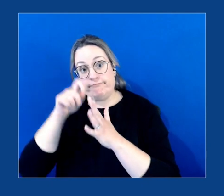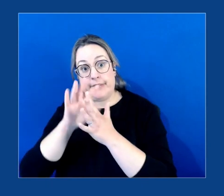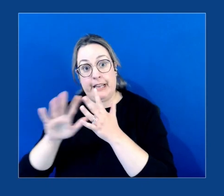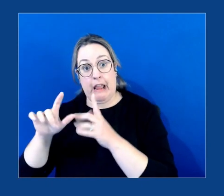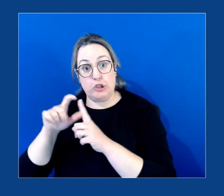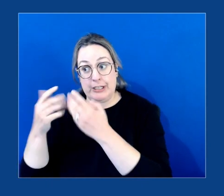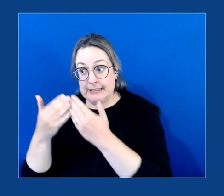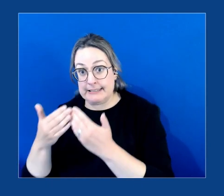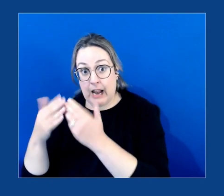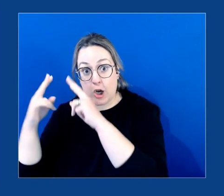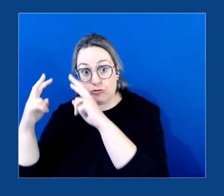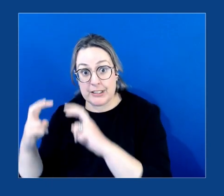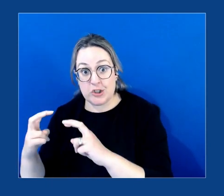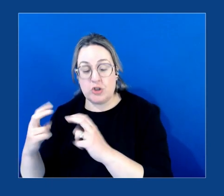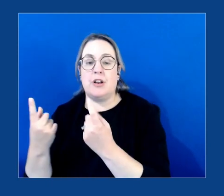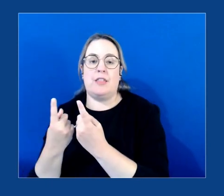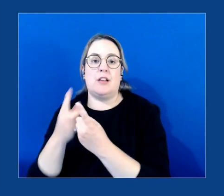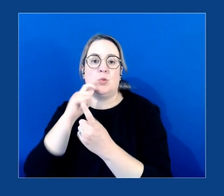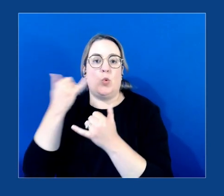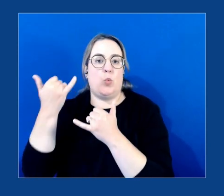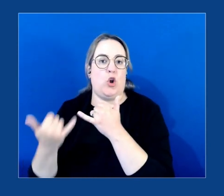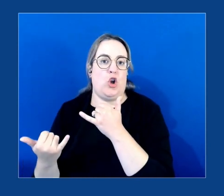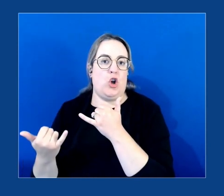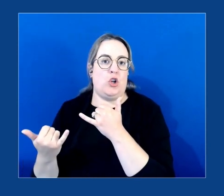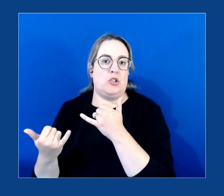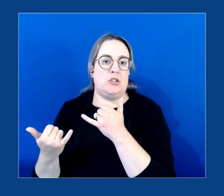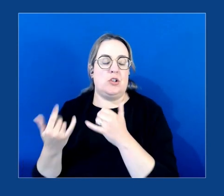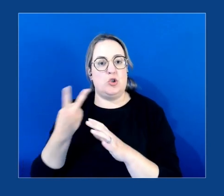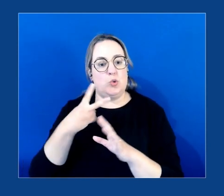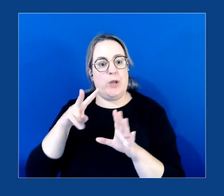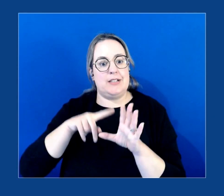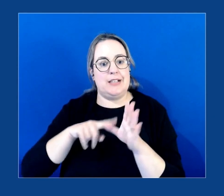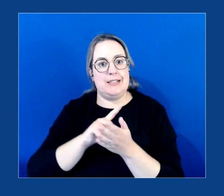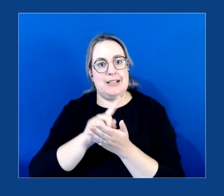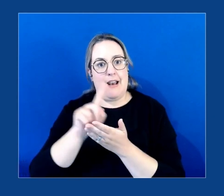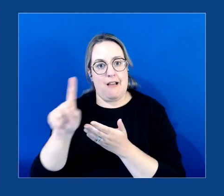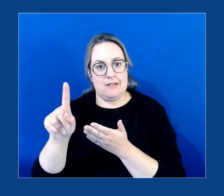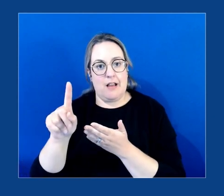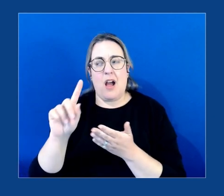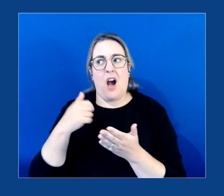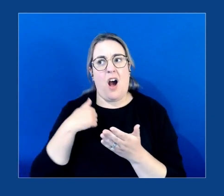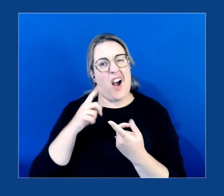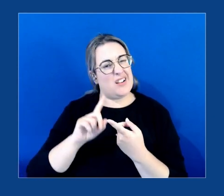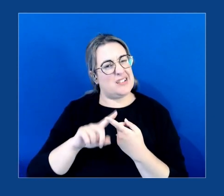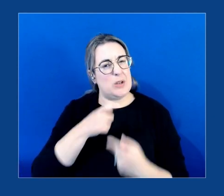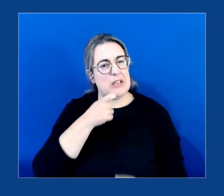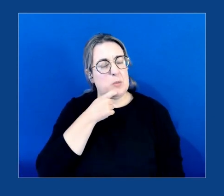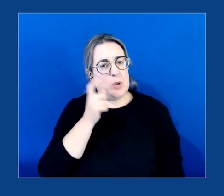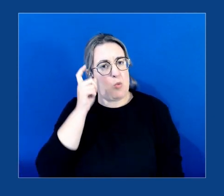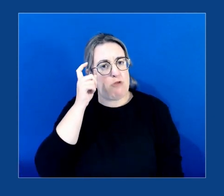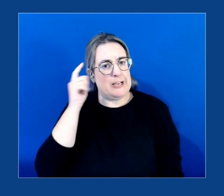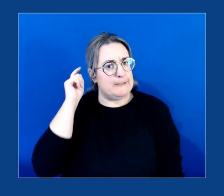today. 20 years after the launch of the National Recording Project, I still worry though. I think I'm still very worried